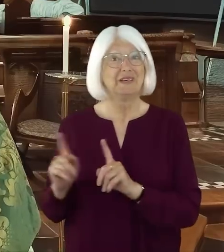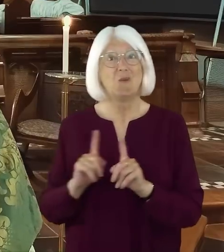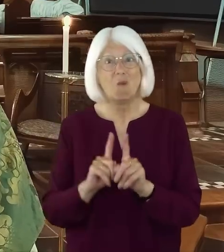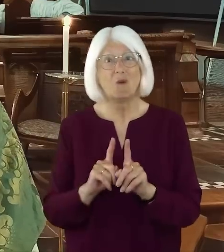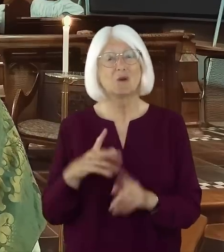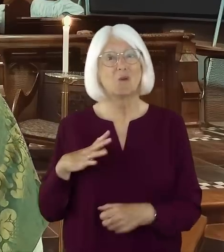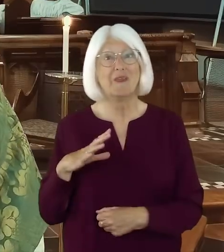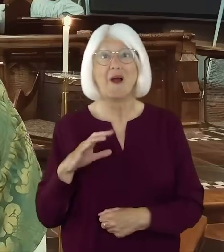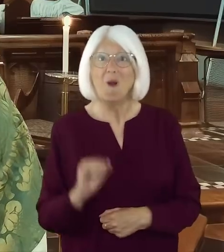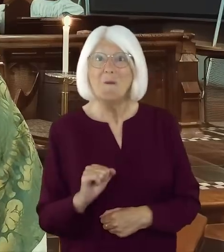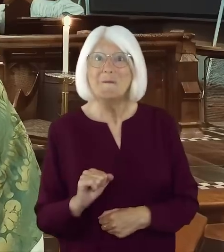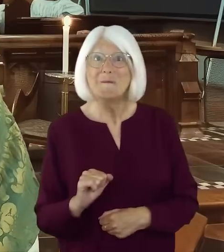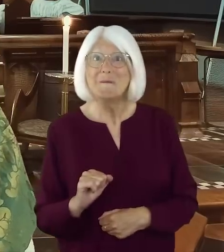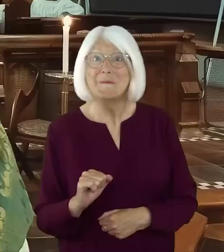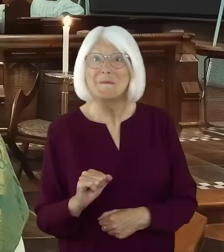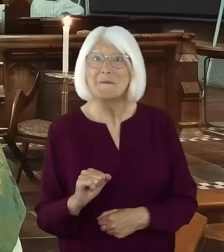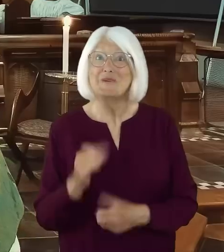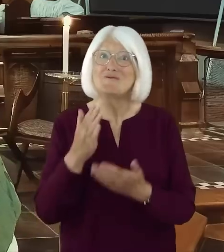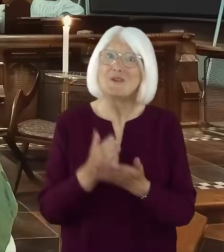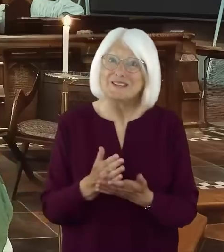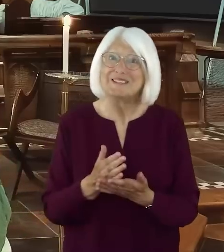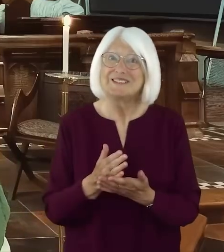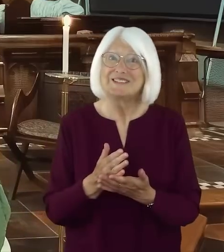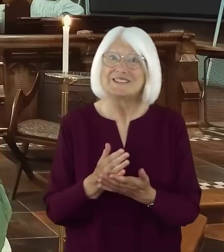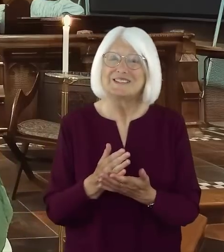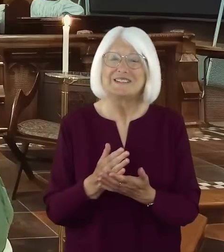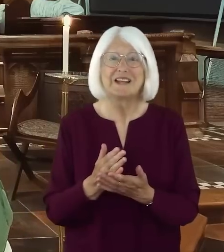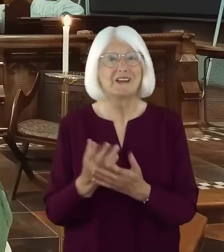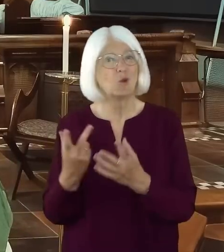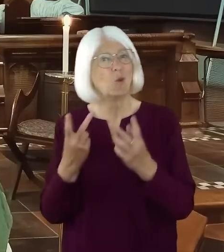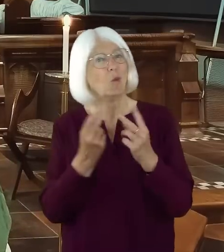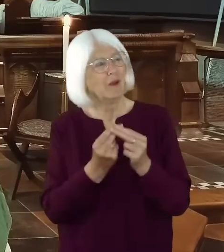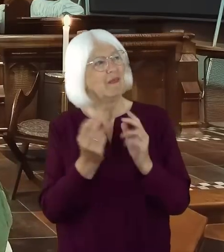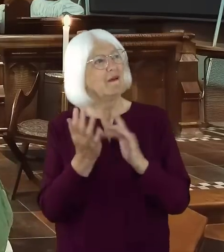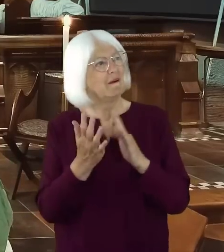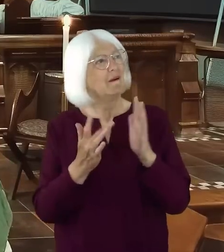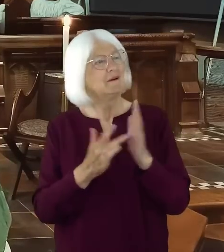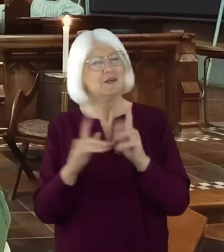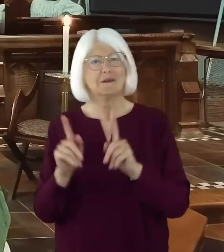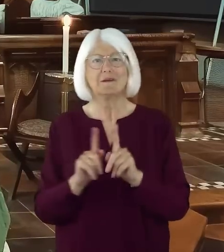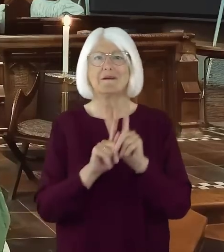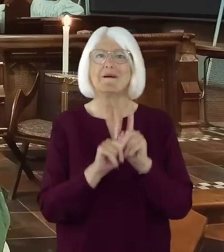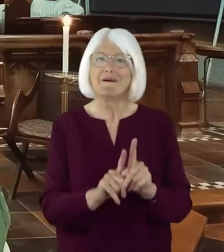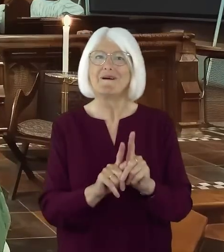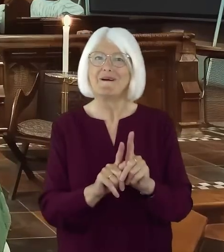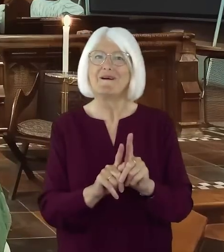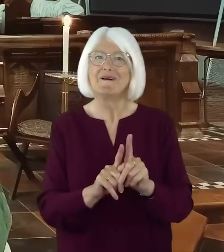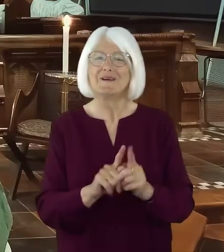walks with hope. He walks with trust as he shares the journey that Jesus will